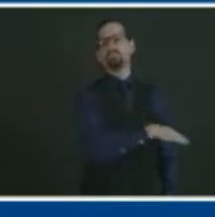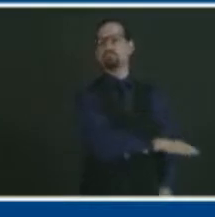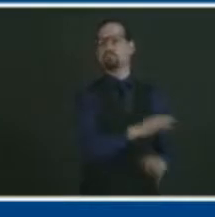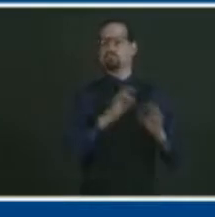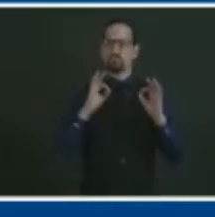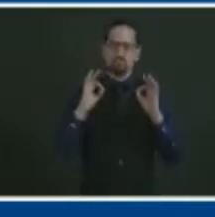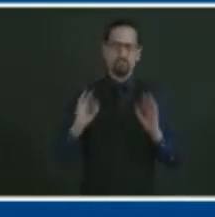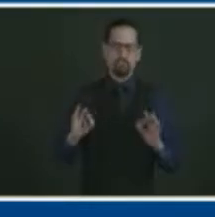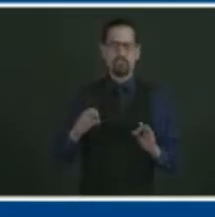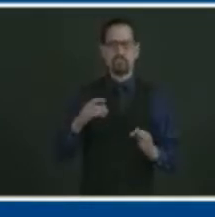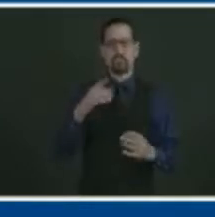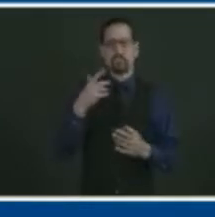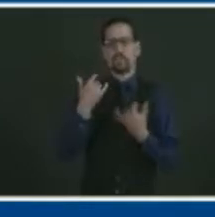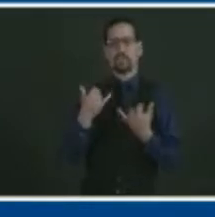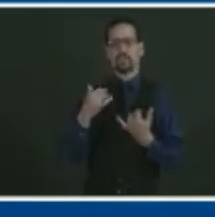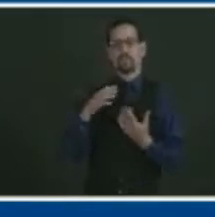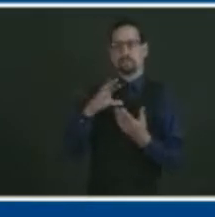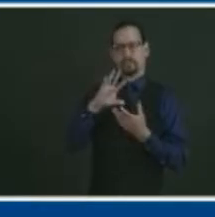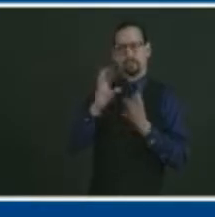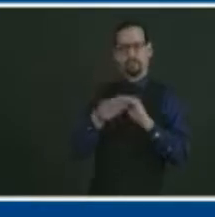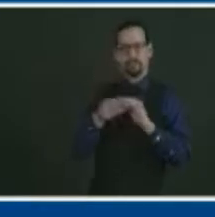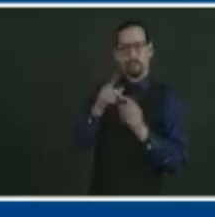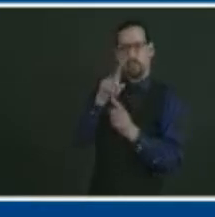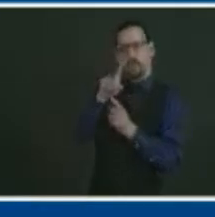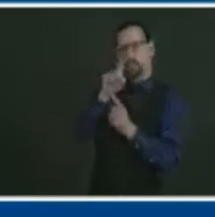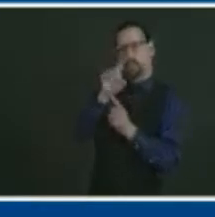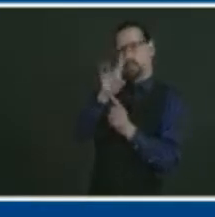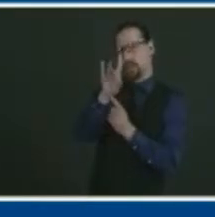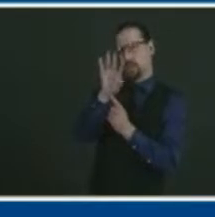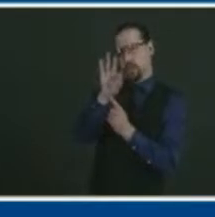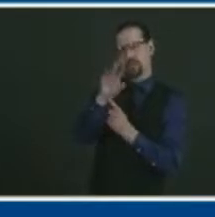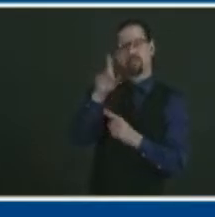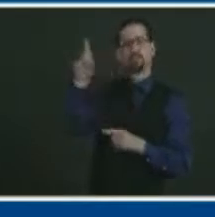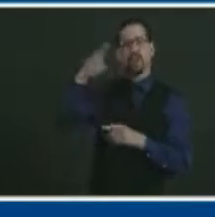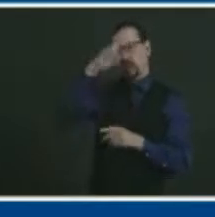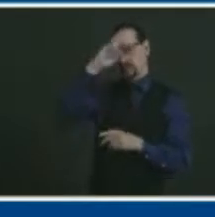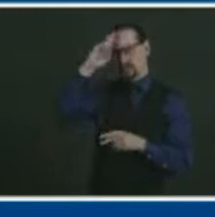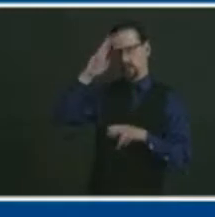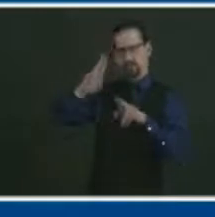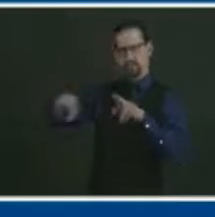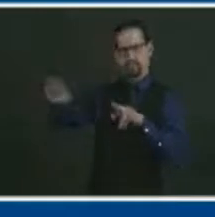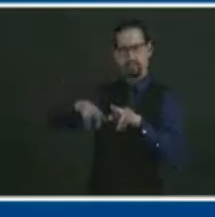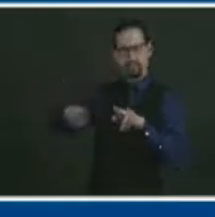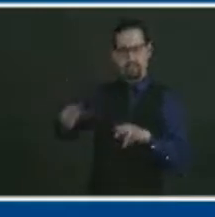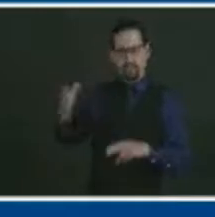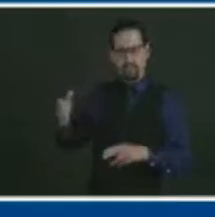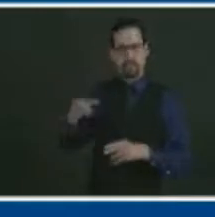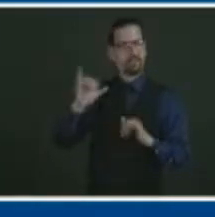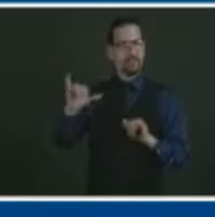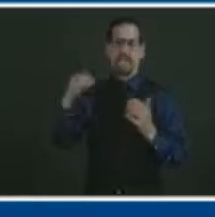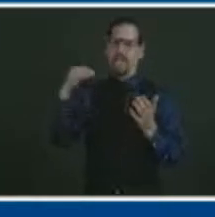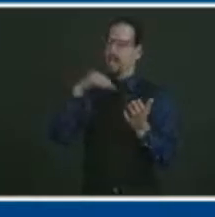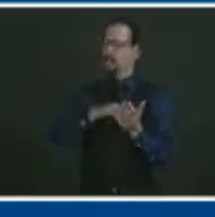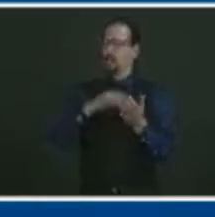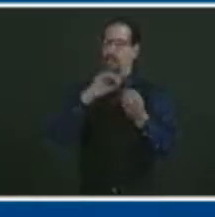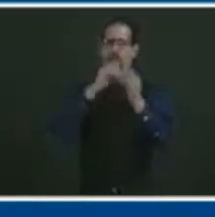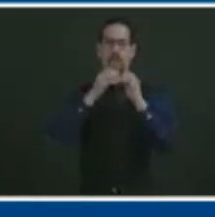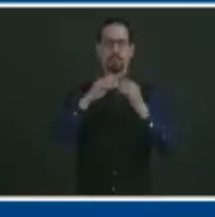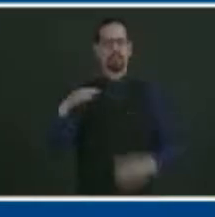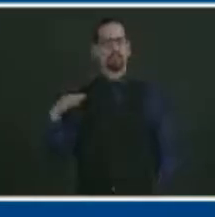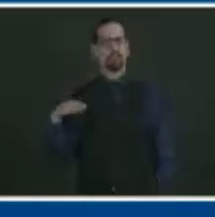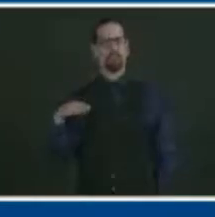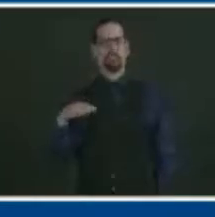currently hospitalized in Rhode Island. This number has also been flat or decreasing as of